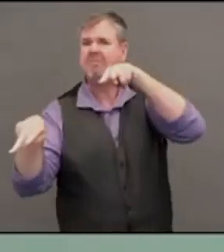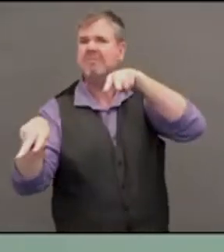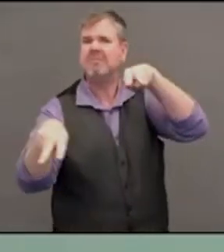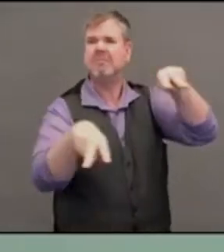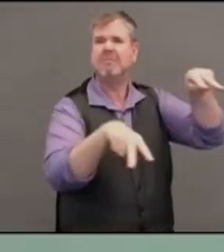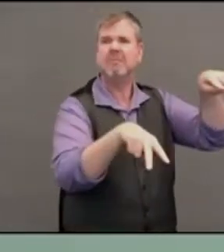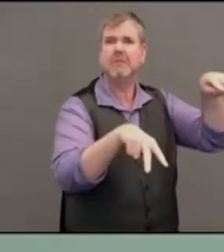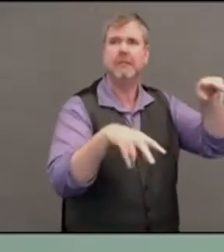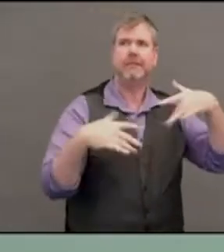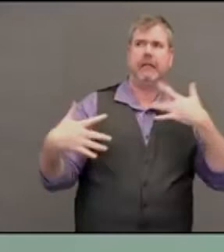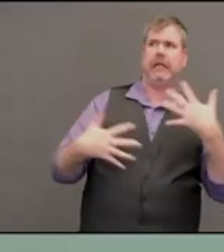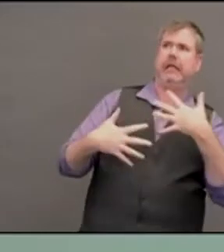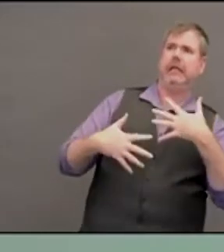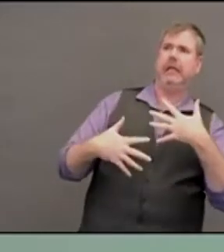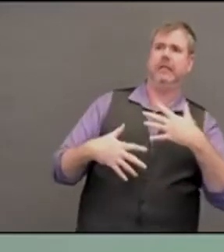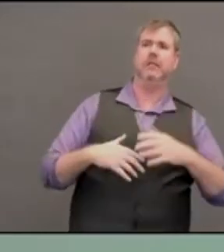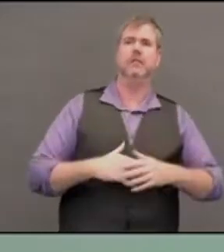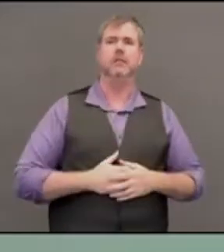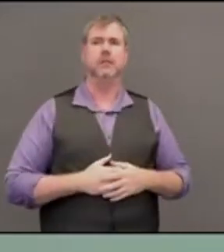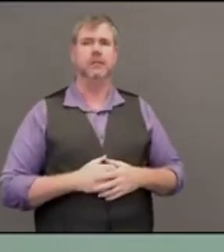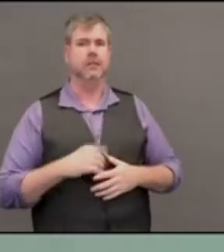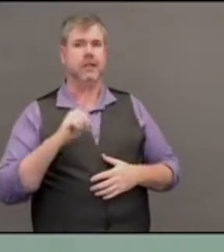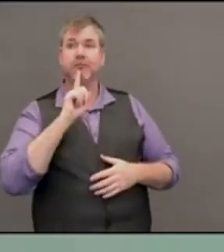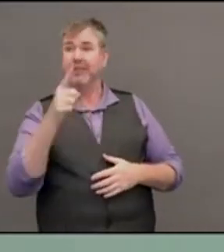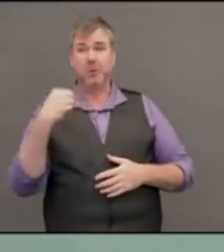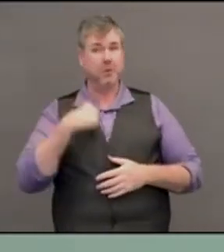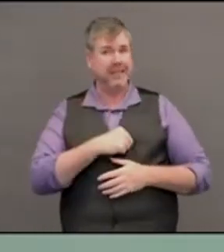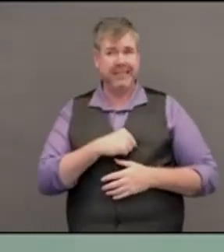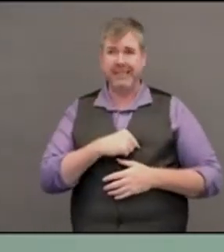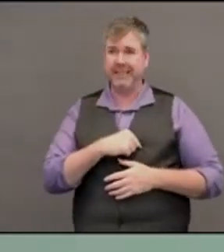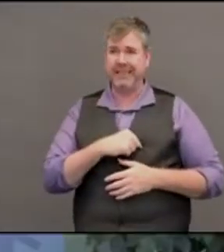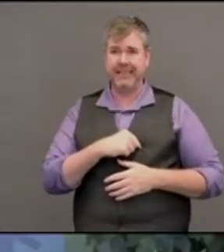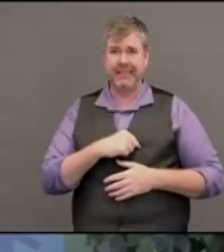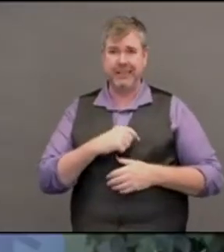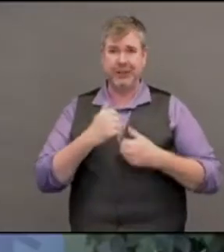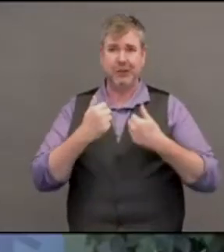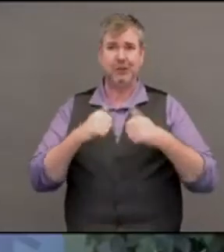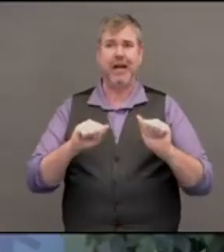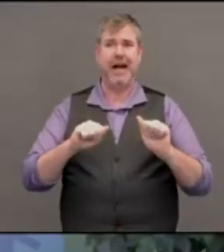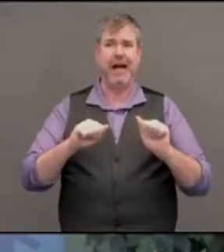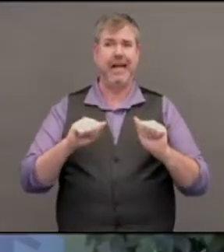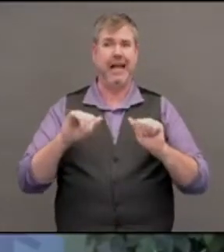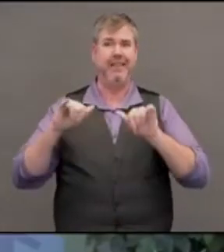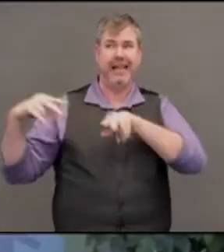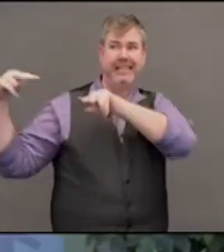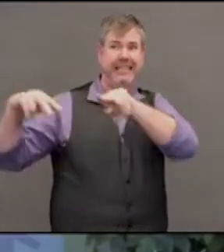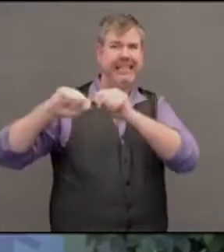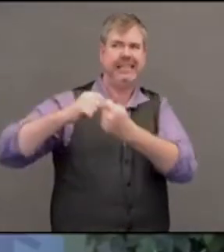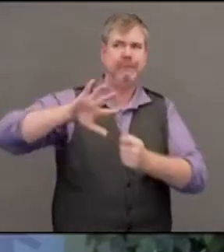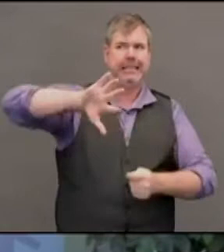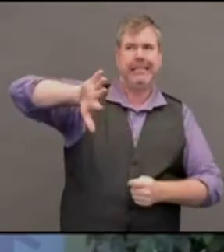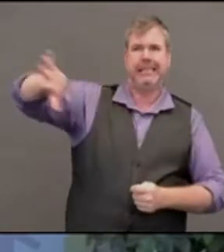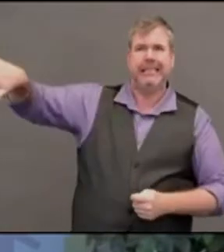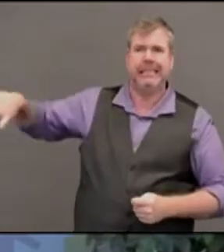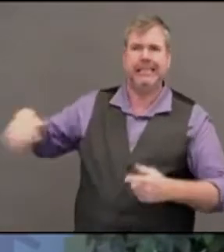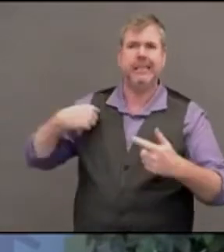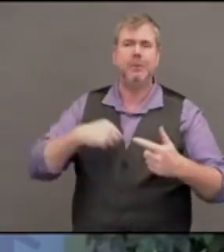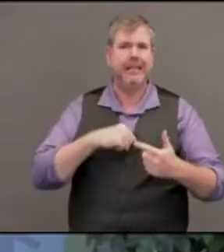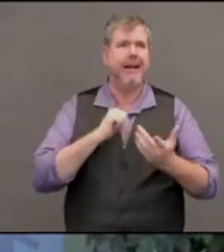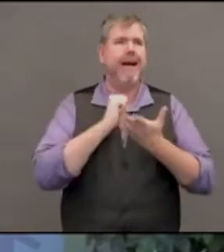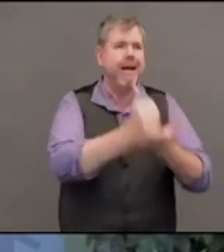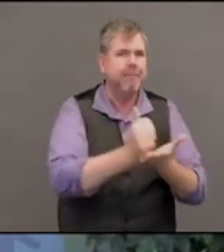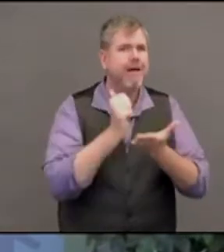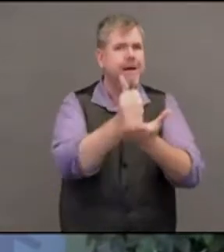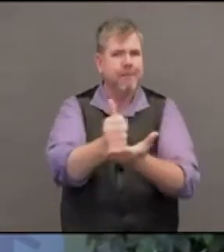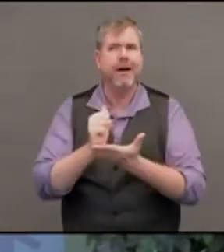the enforcement team from coming over to make sure that they're complying with guidelines. Yeah, and that's one great thing about the county. We do have an enforcement team,